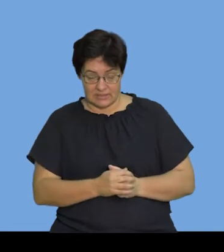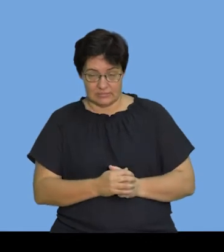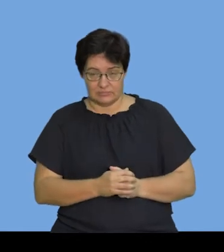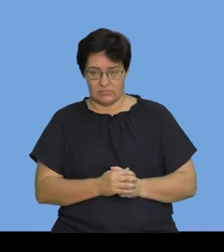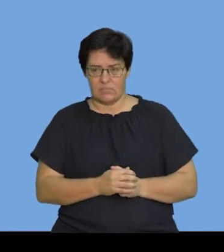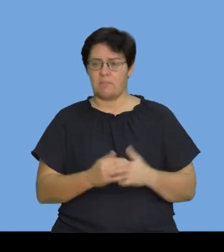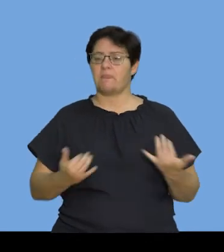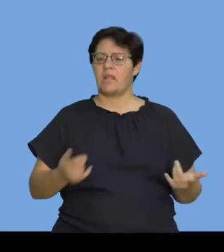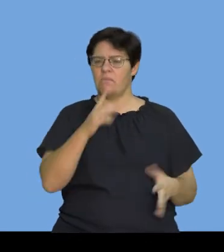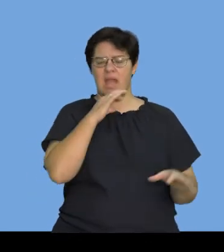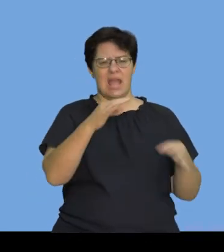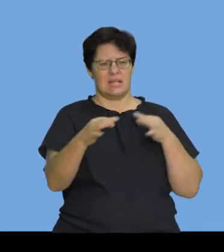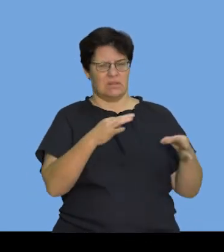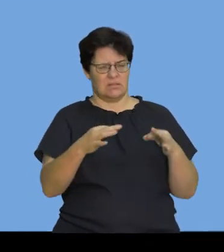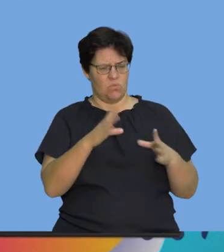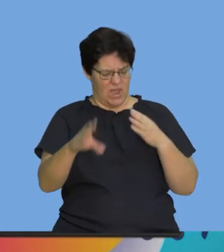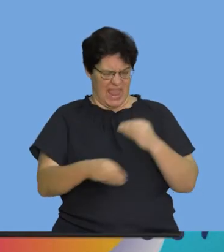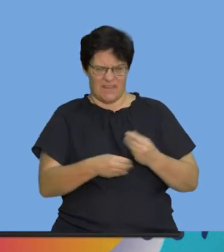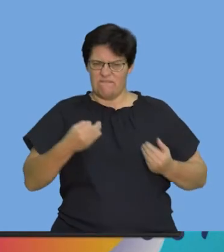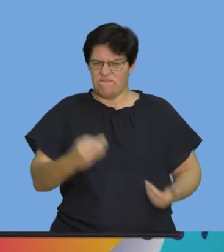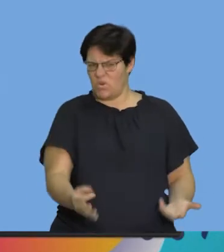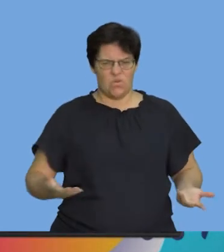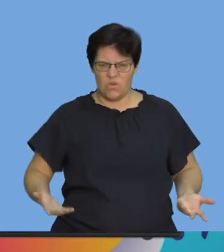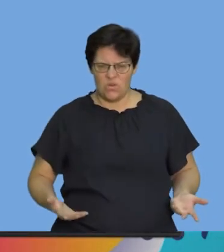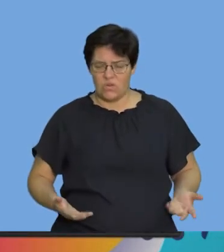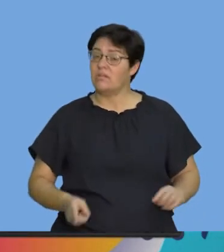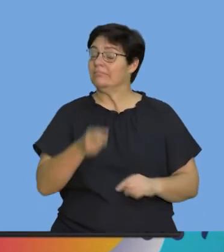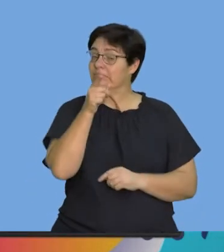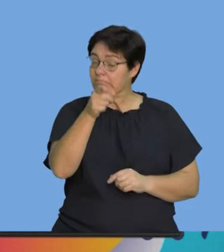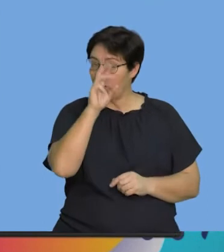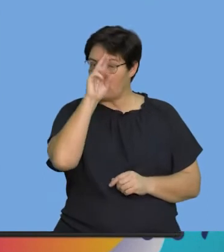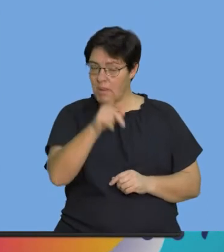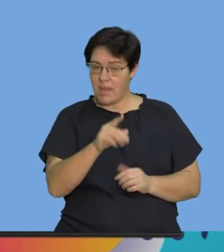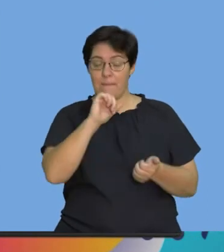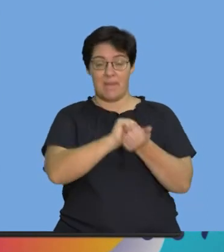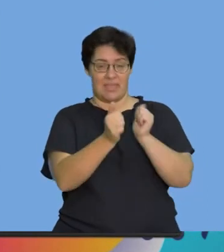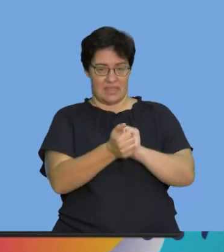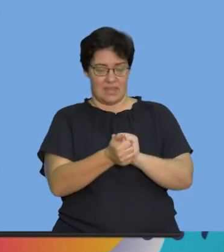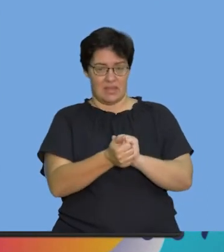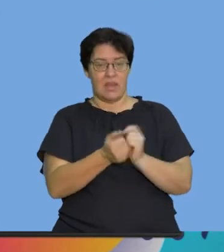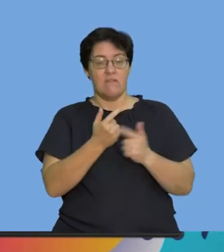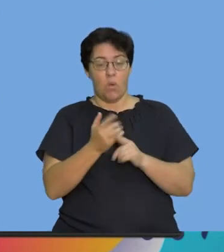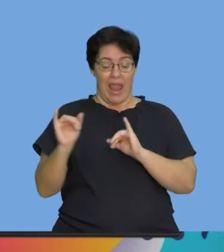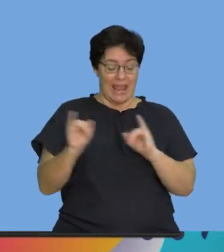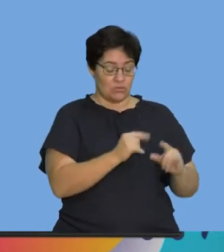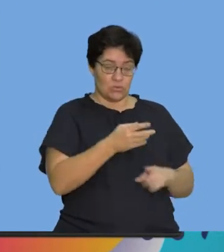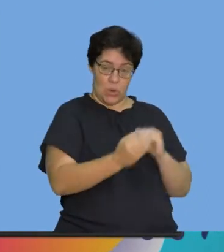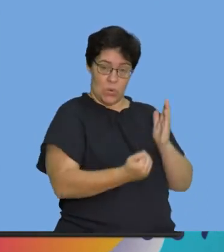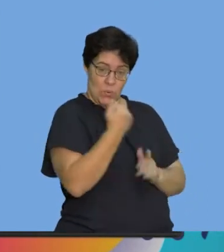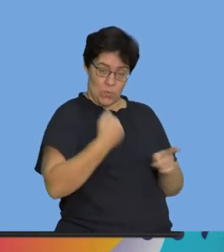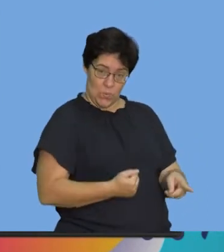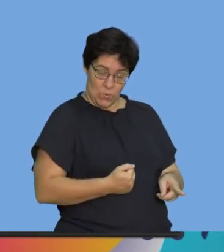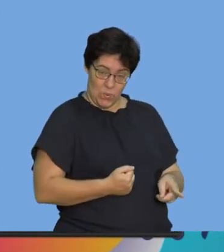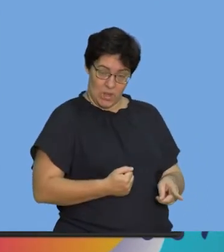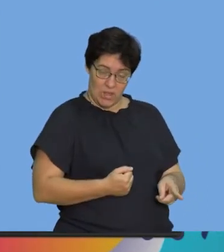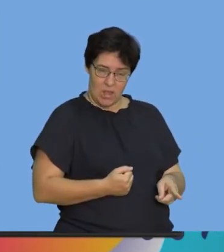Now let me explain why you are adding it, guys. You are adding it because remember in mathematics, as soon as you introduce something new, it must